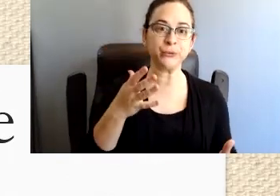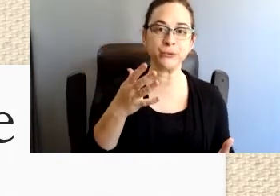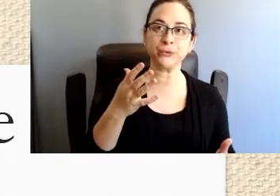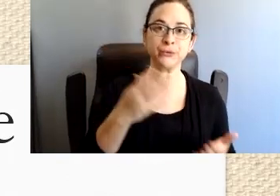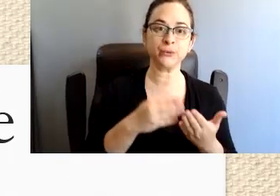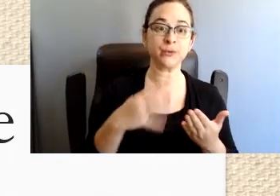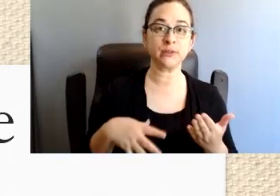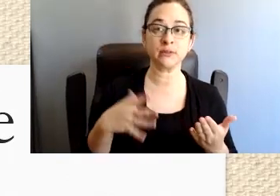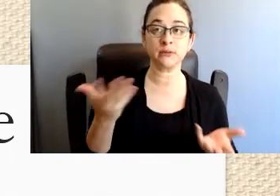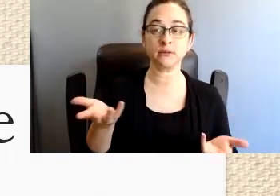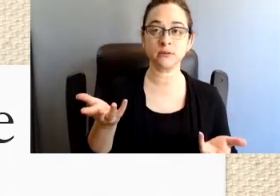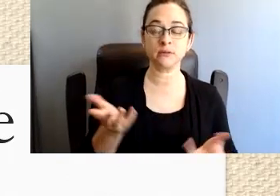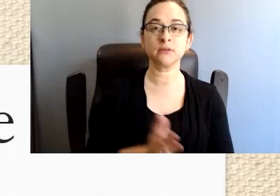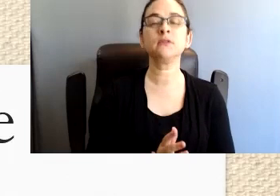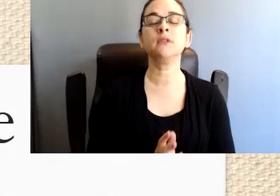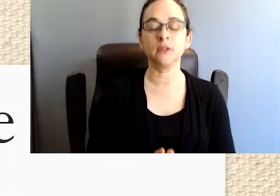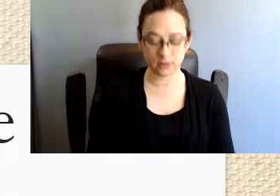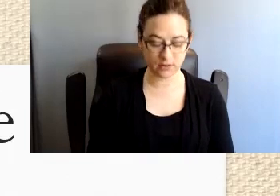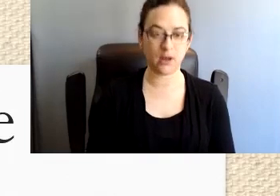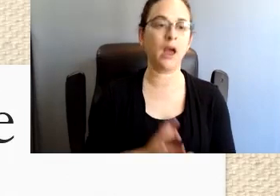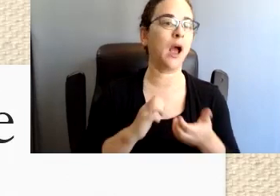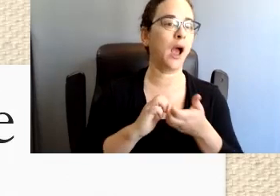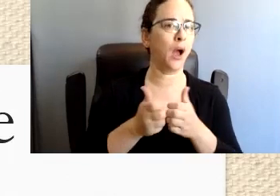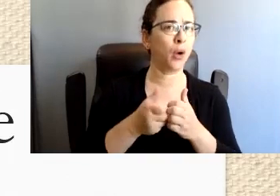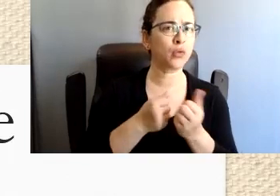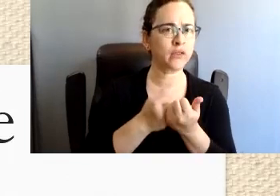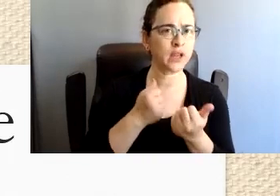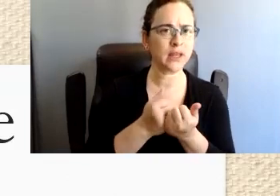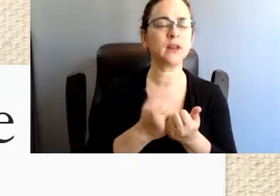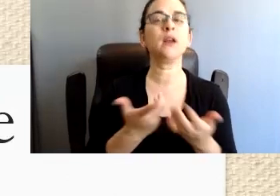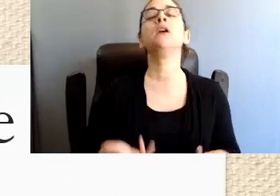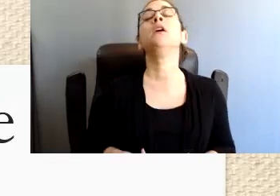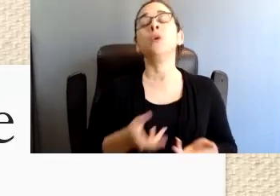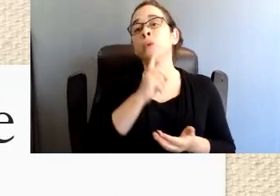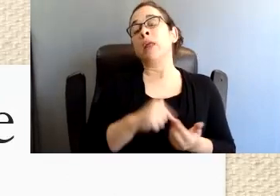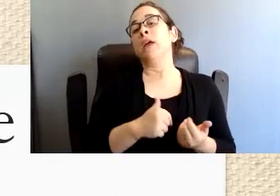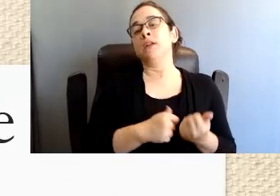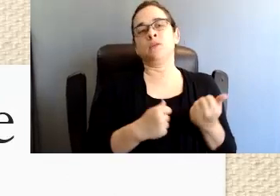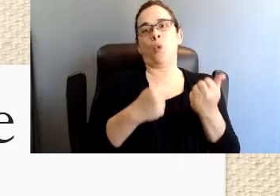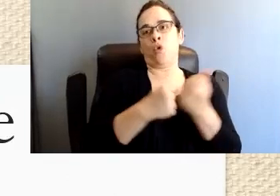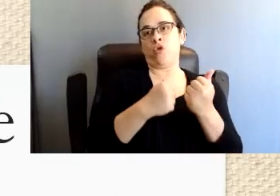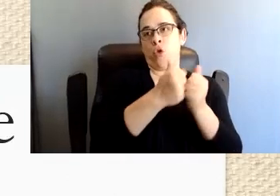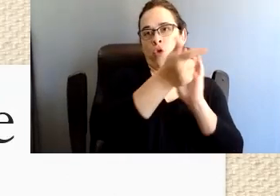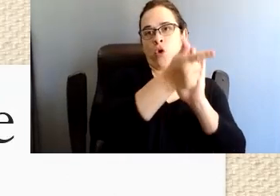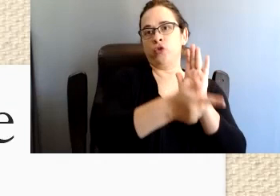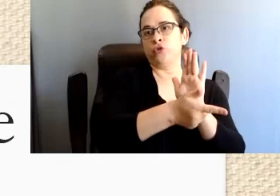then the way to advocate is by supporting legislation to our students. For example, DACA has been a really good